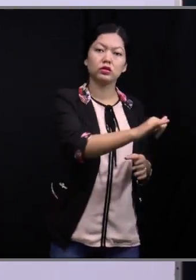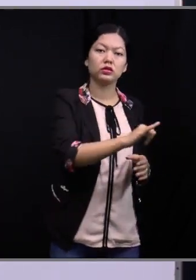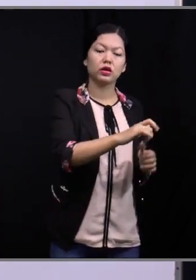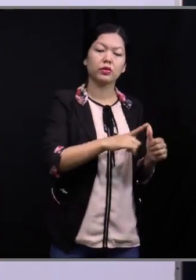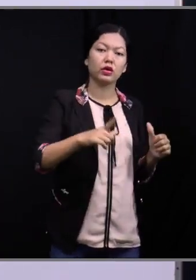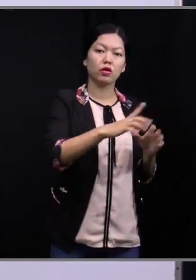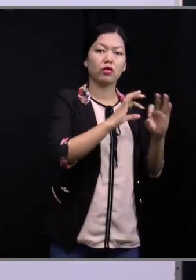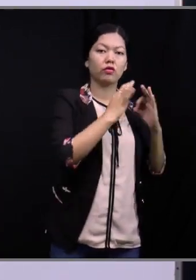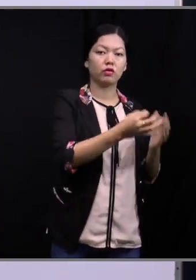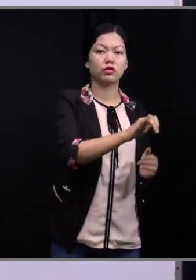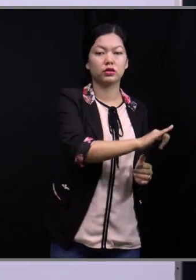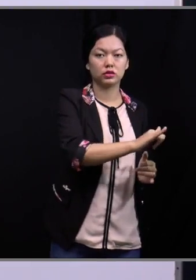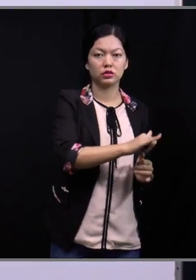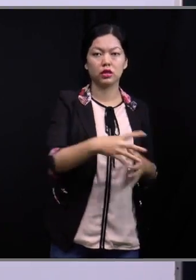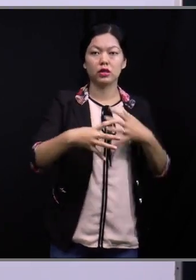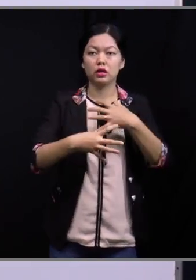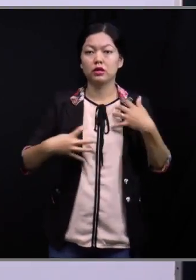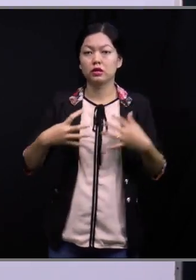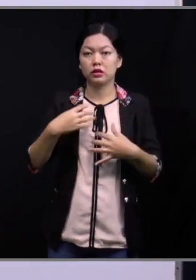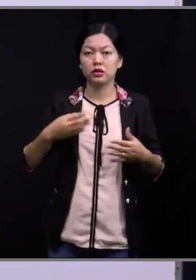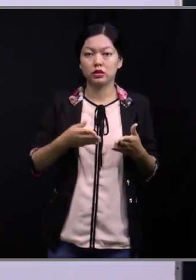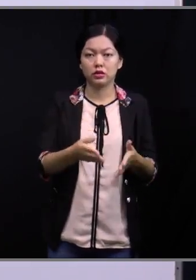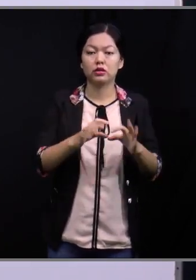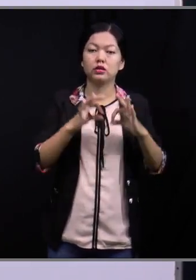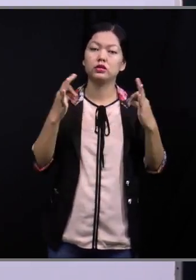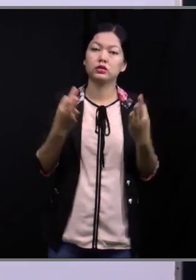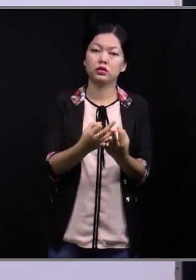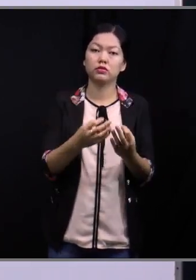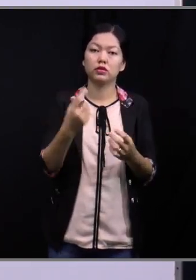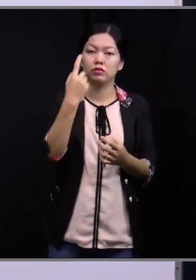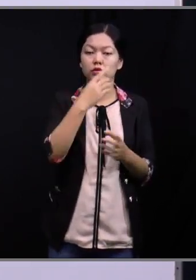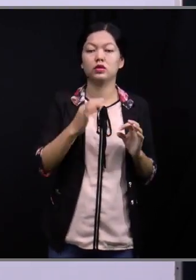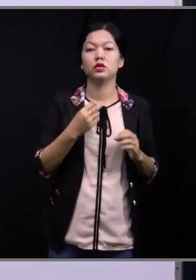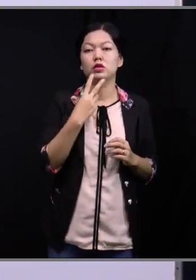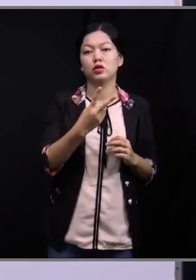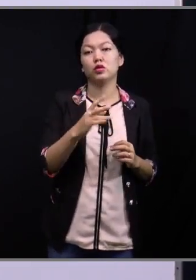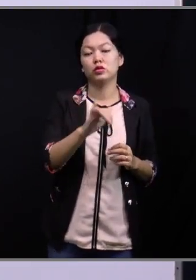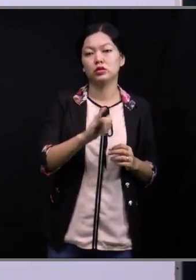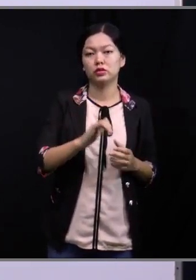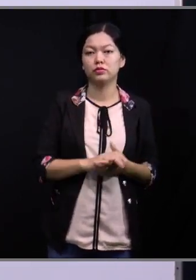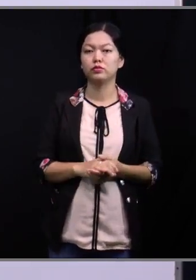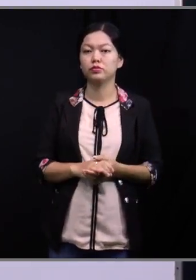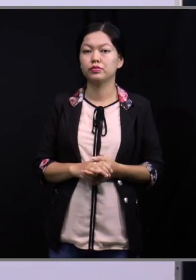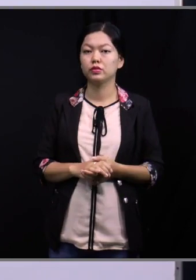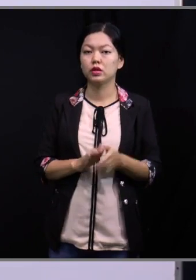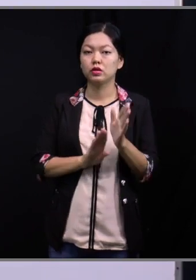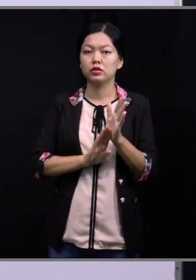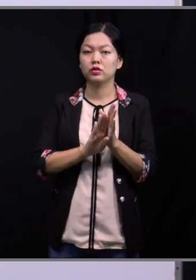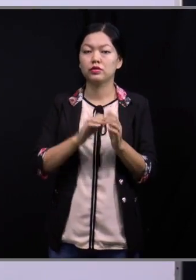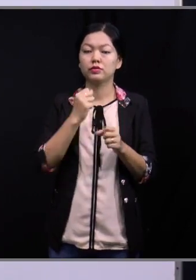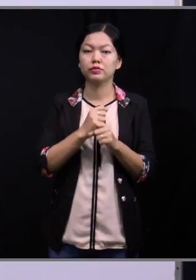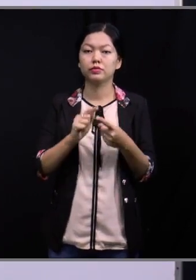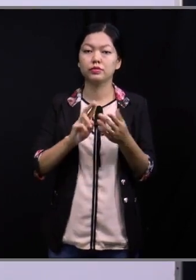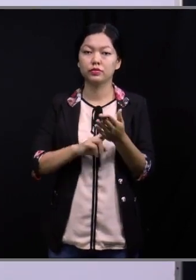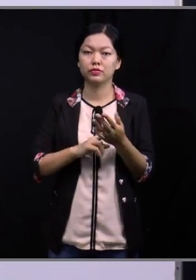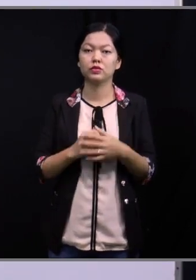maximum character. And next higher up is the category, the genus. So this genus consists of